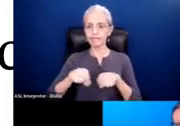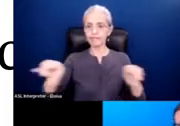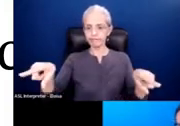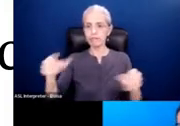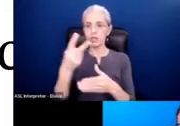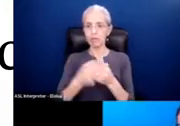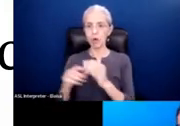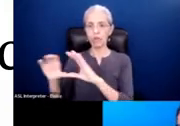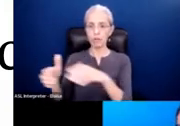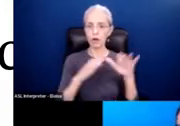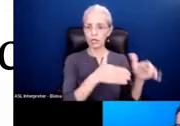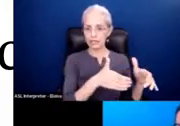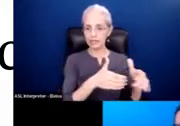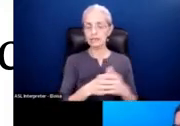parties.